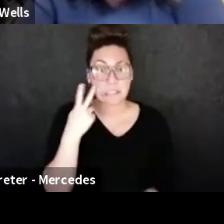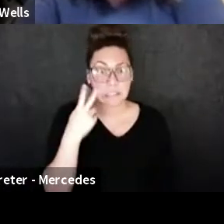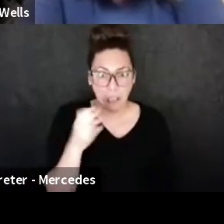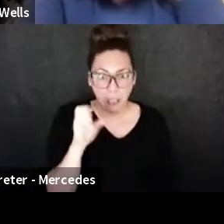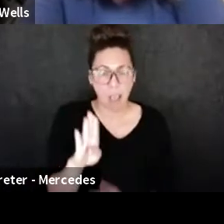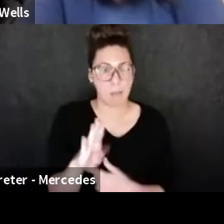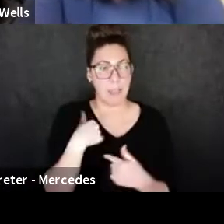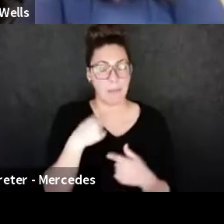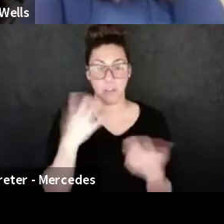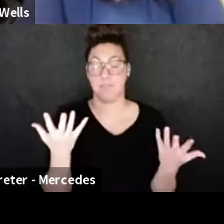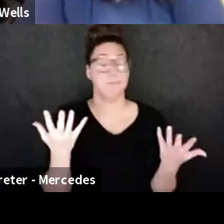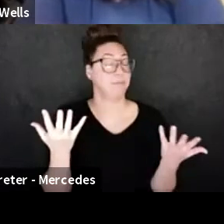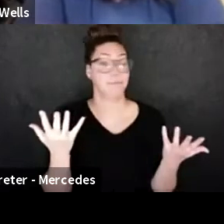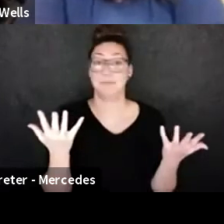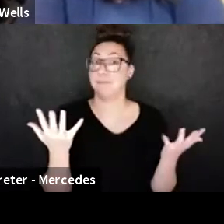just